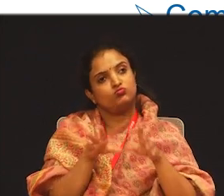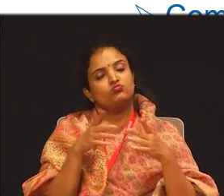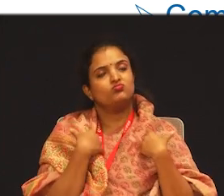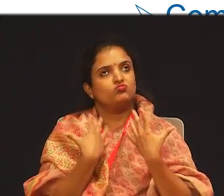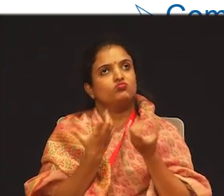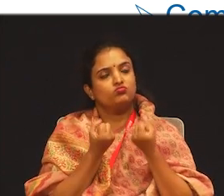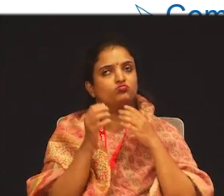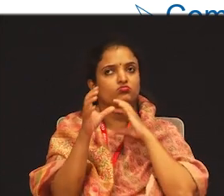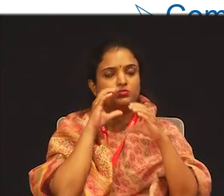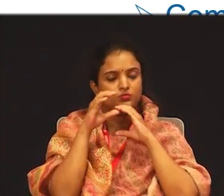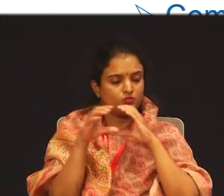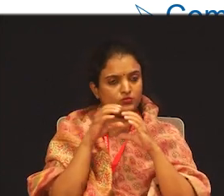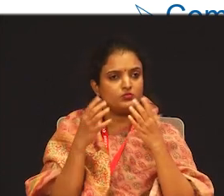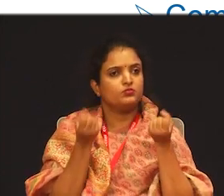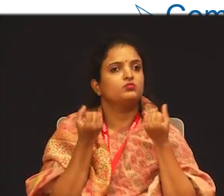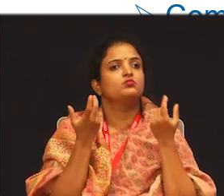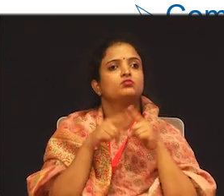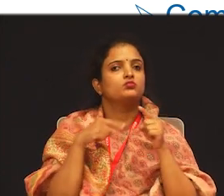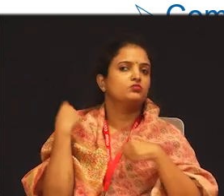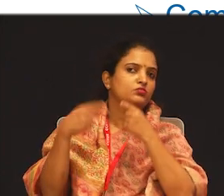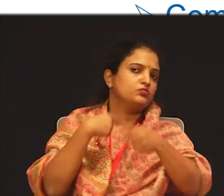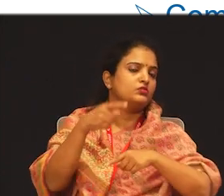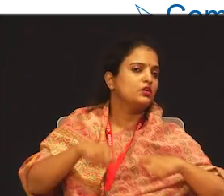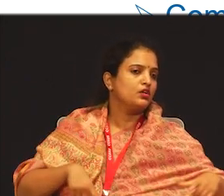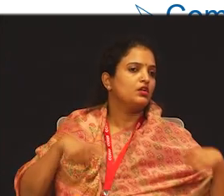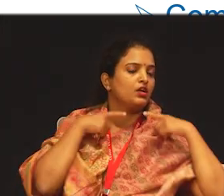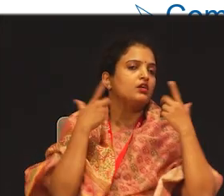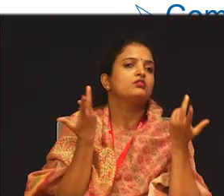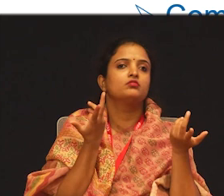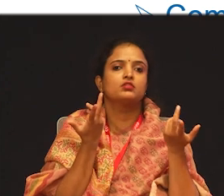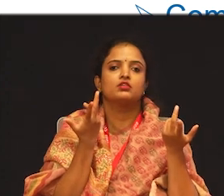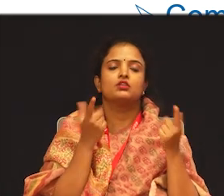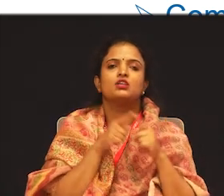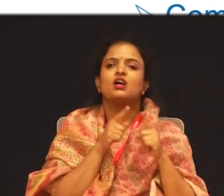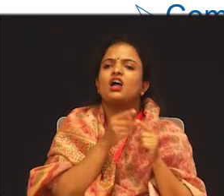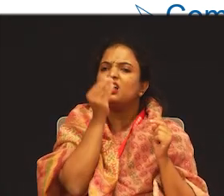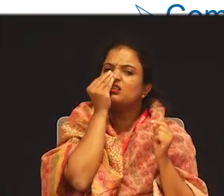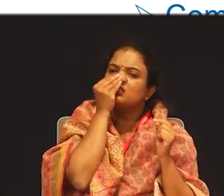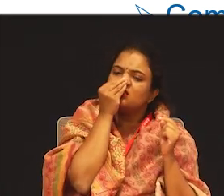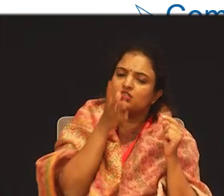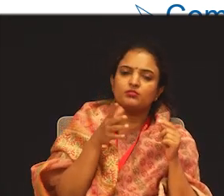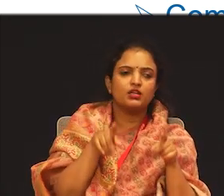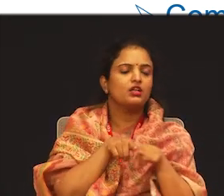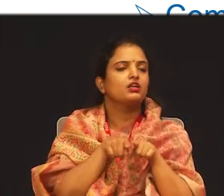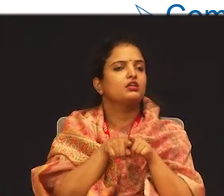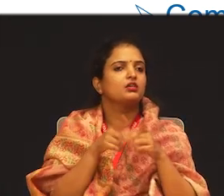for communication, needs for daily living skills. A simple example would